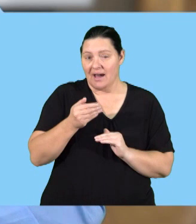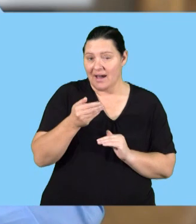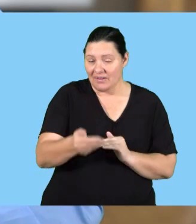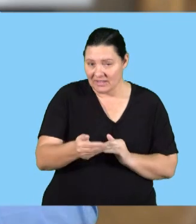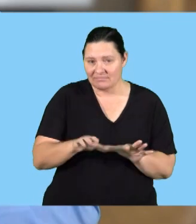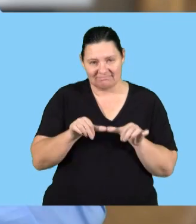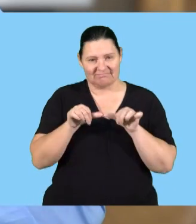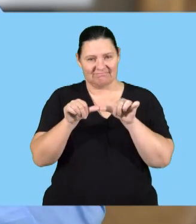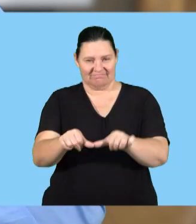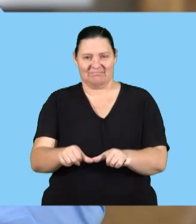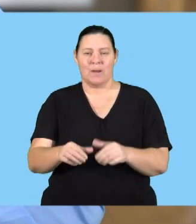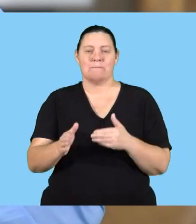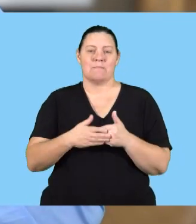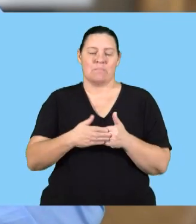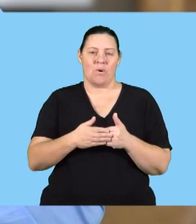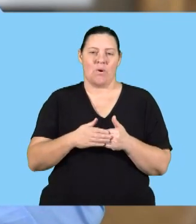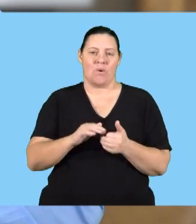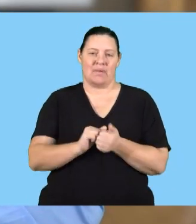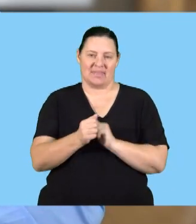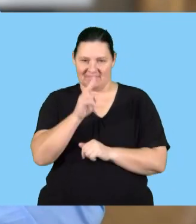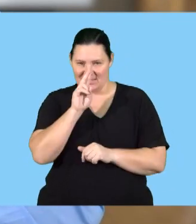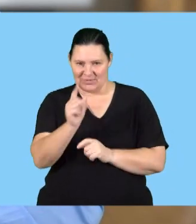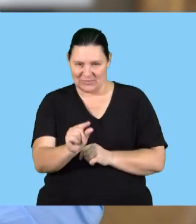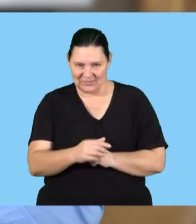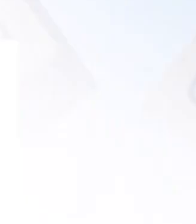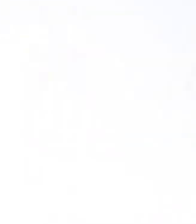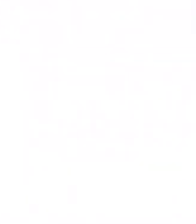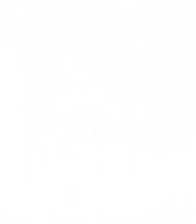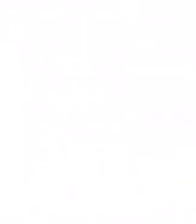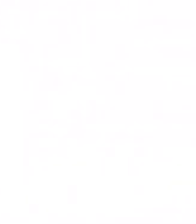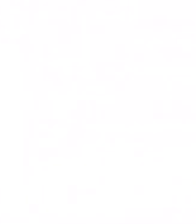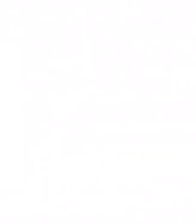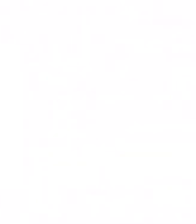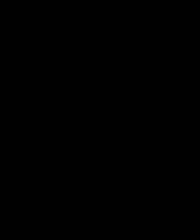After the break, we'll continue with more mathematical literacy. I see you soon.